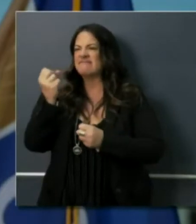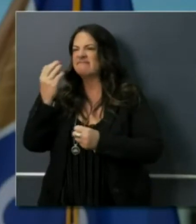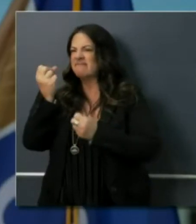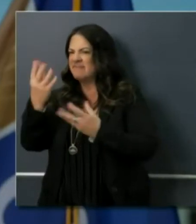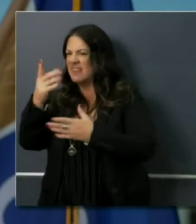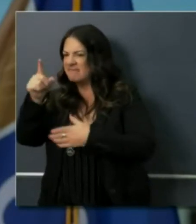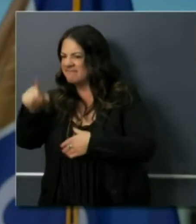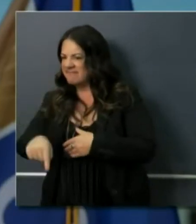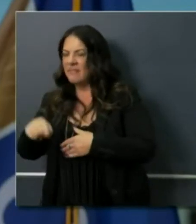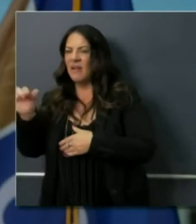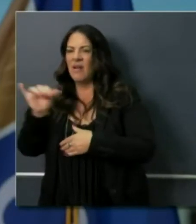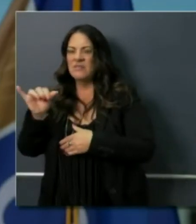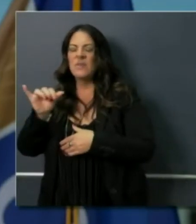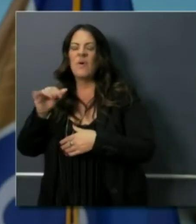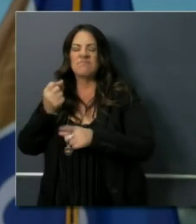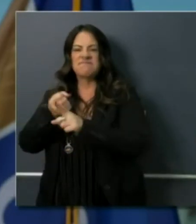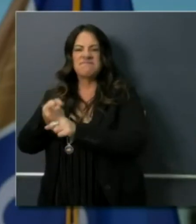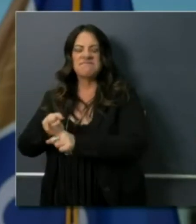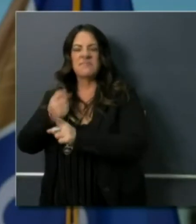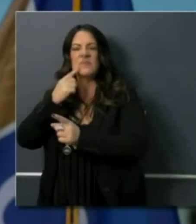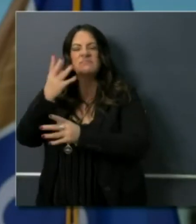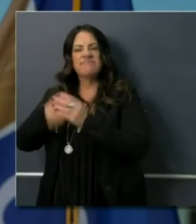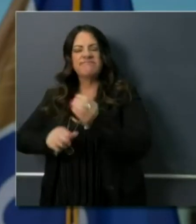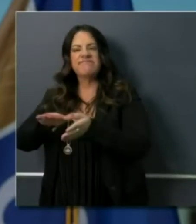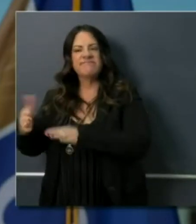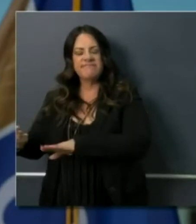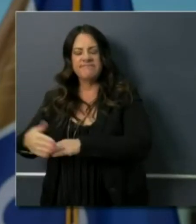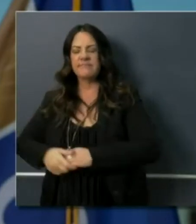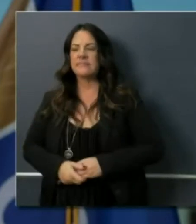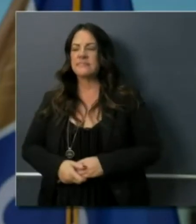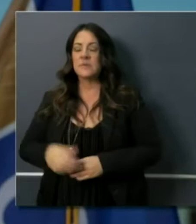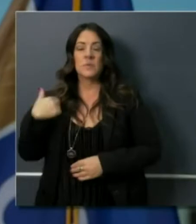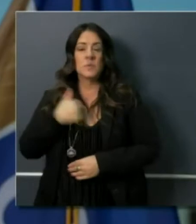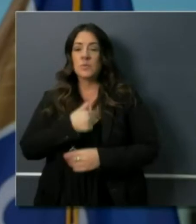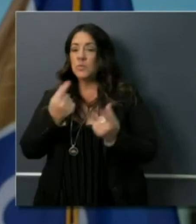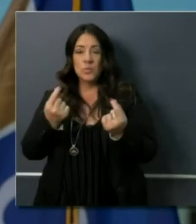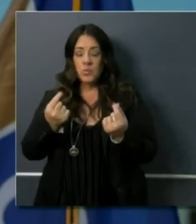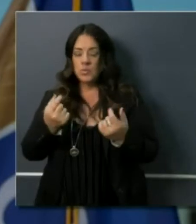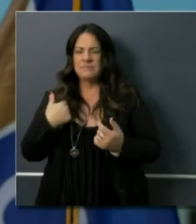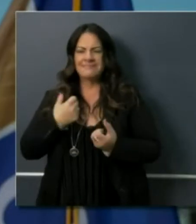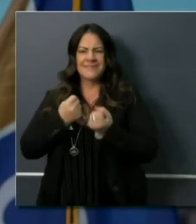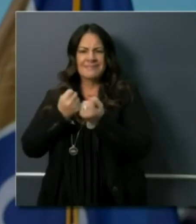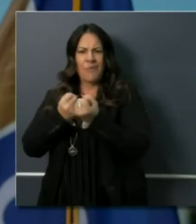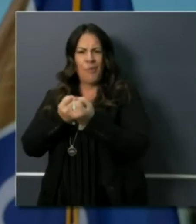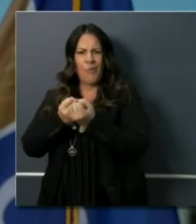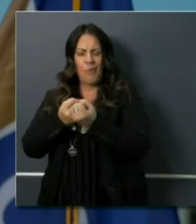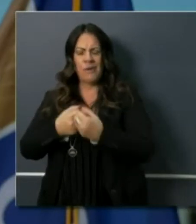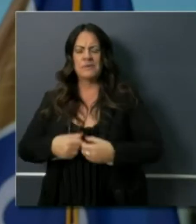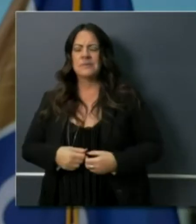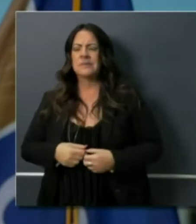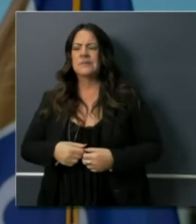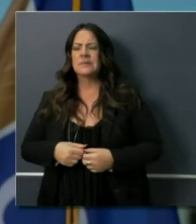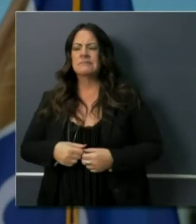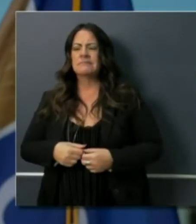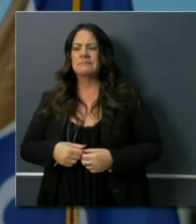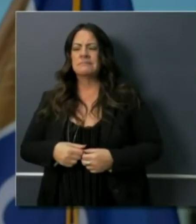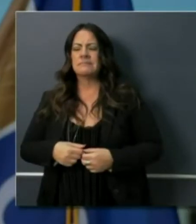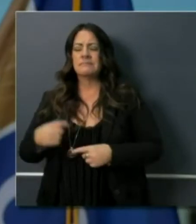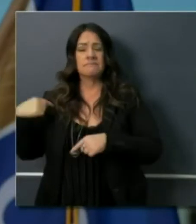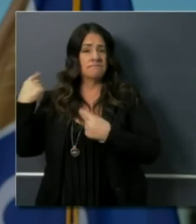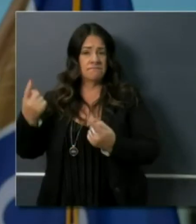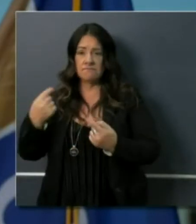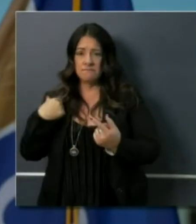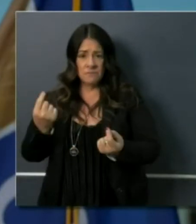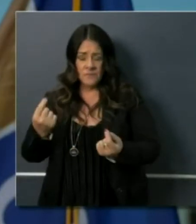away. And so what we have done, in addition to broadening those supports over the last number of weeks, is we've